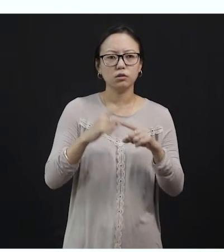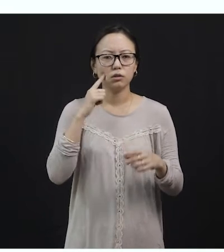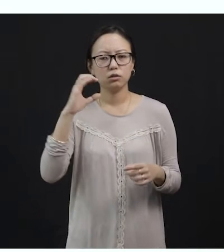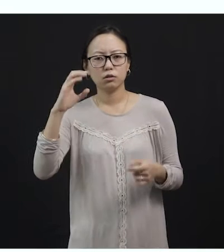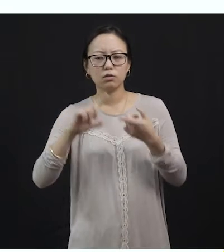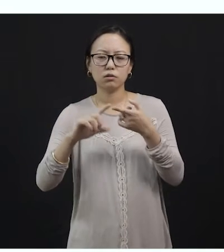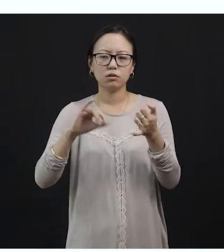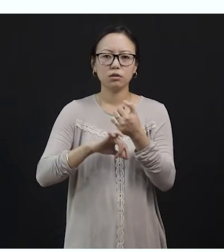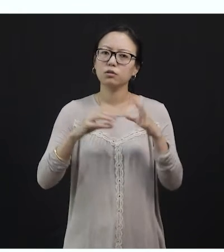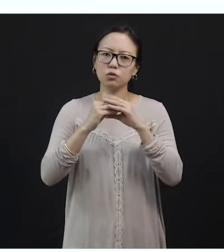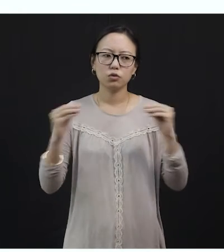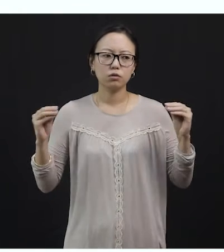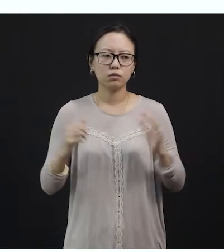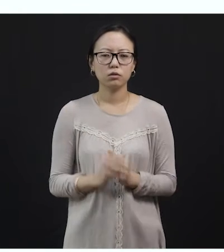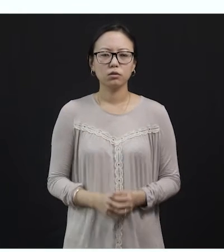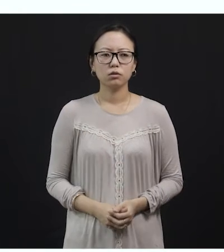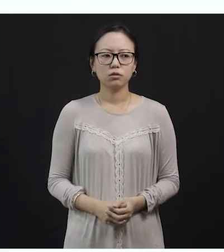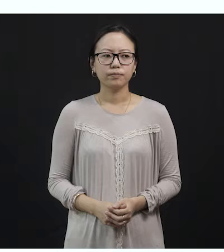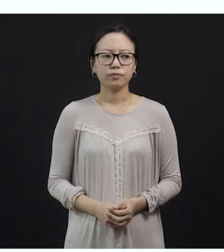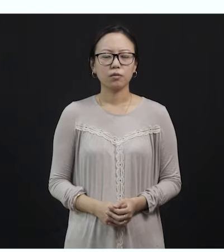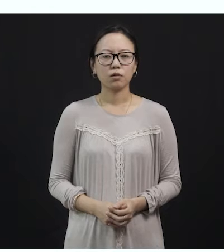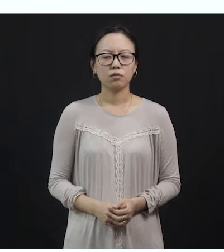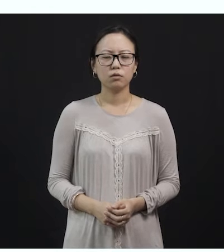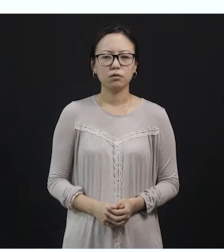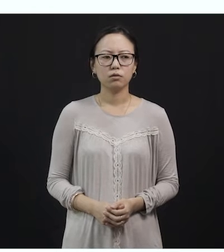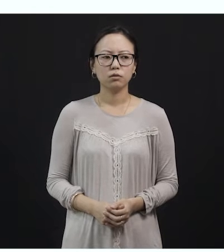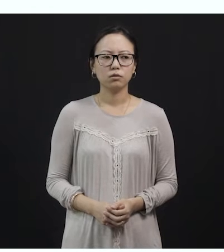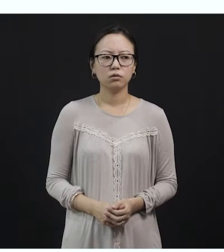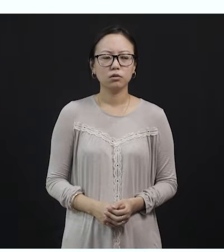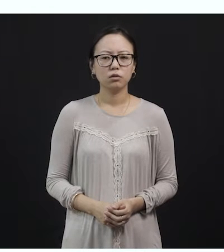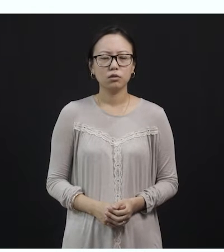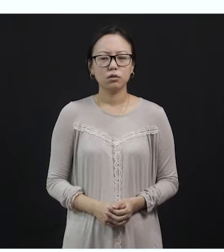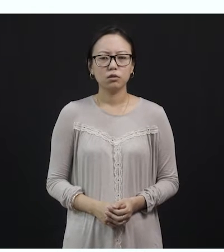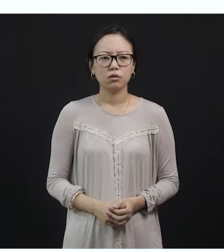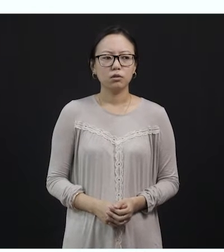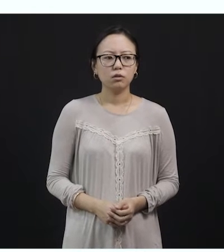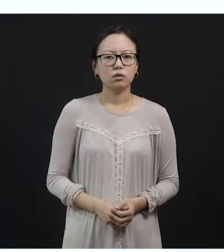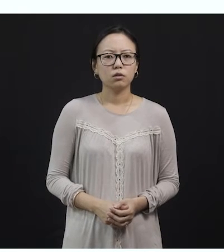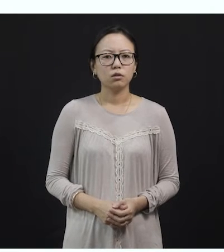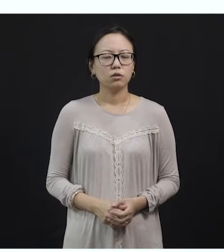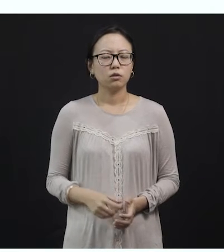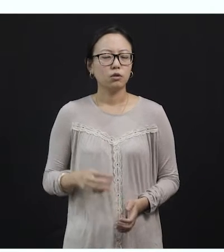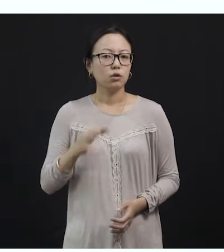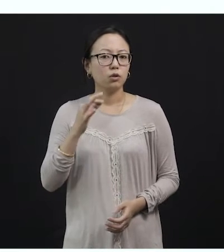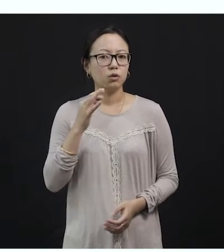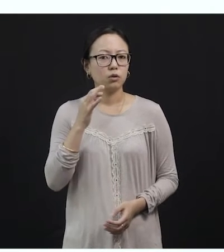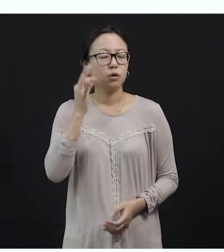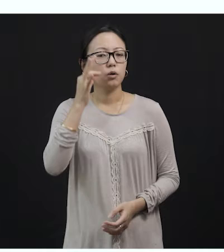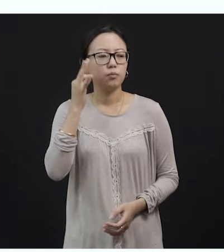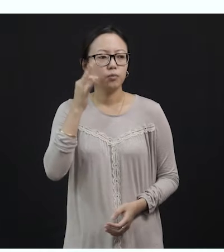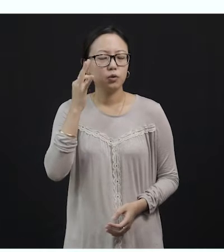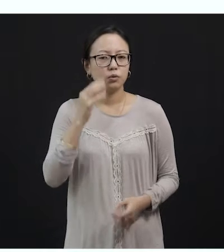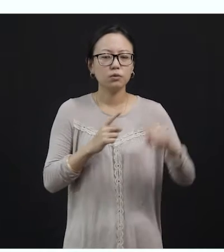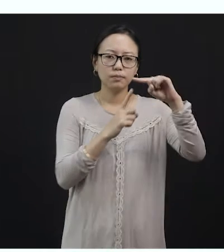together. Fill in the boxes. So, let's look at this. The blue strips represent tens.